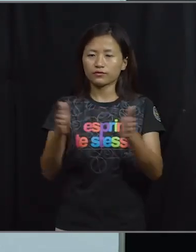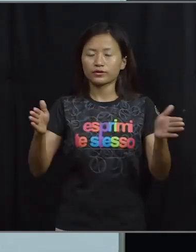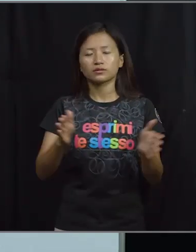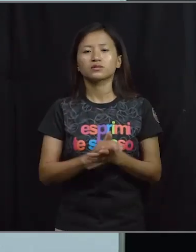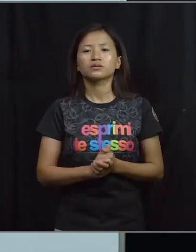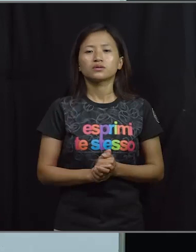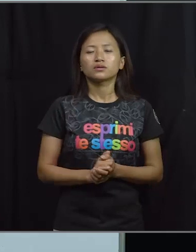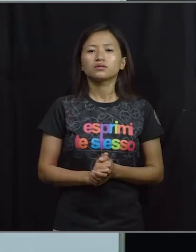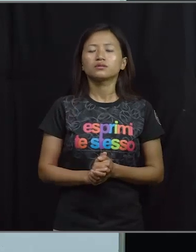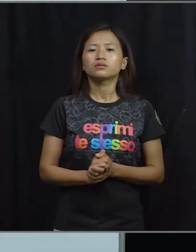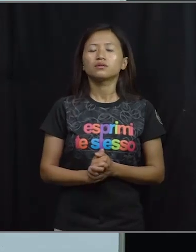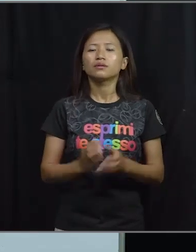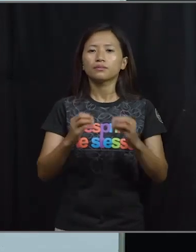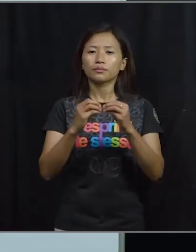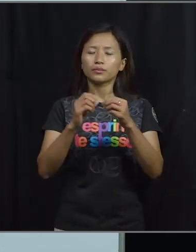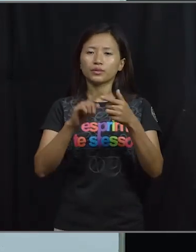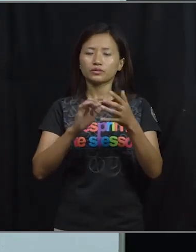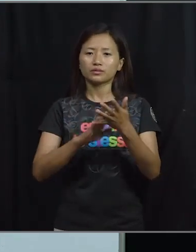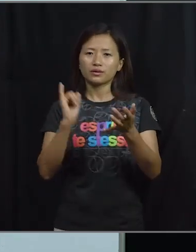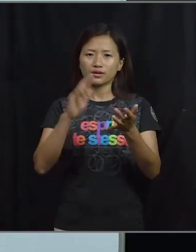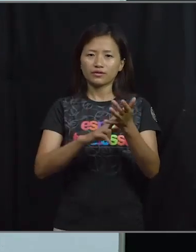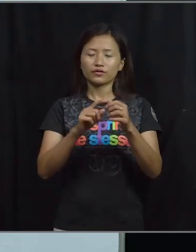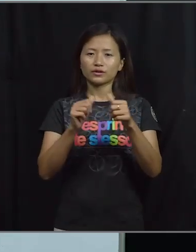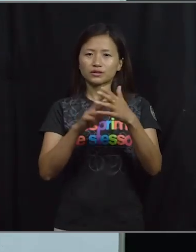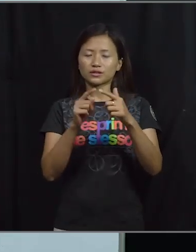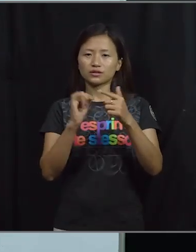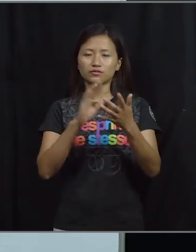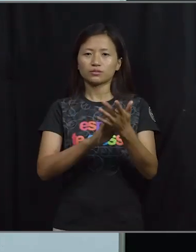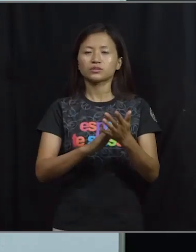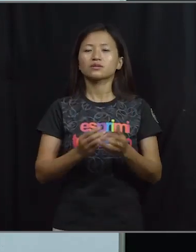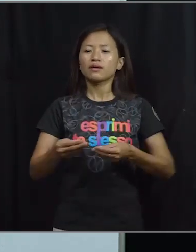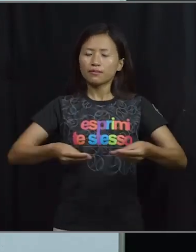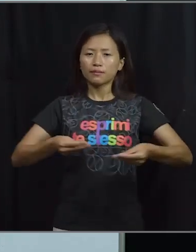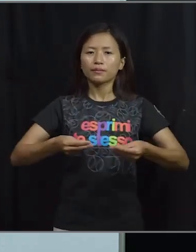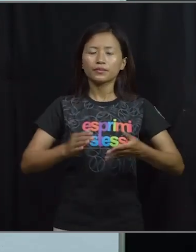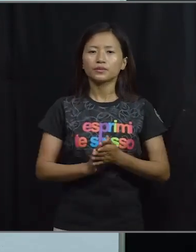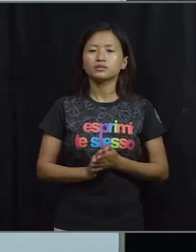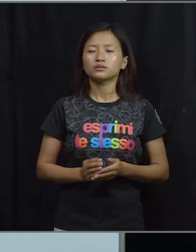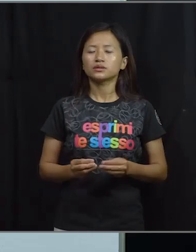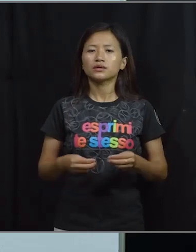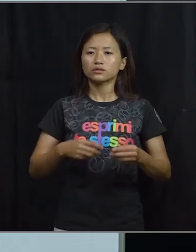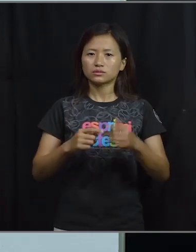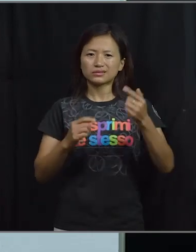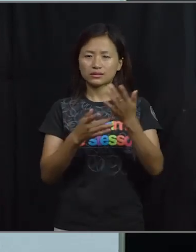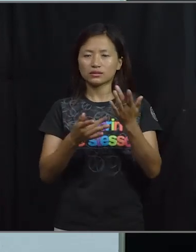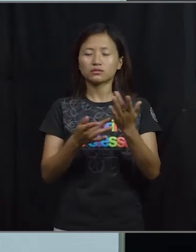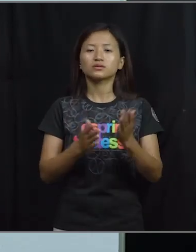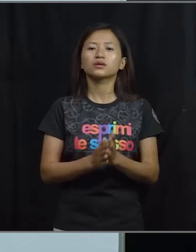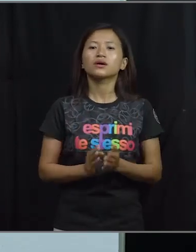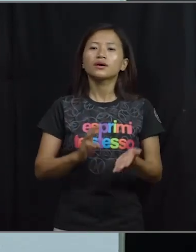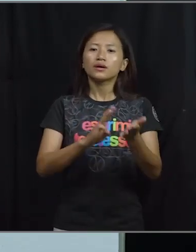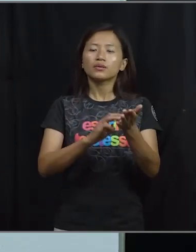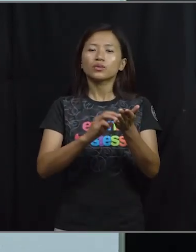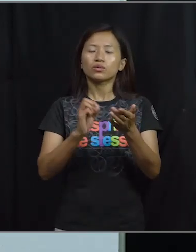entrepreneurs are divided into based on inventiveness, based on types of business, based on technology, based on motivation and